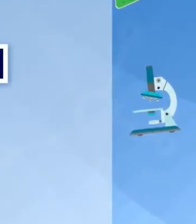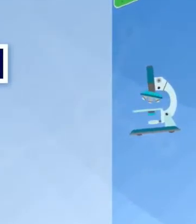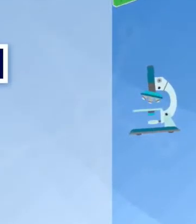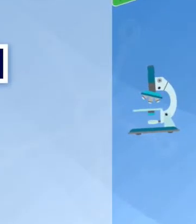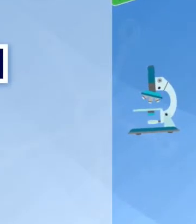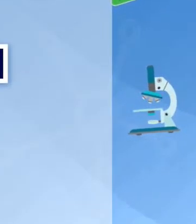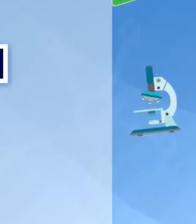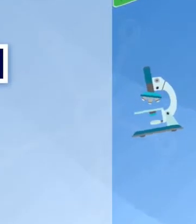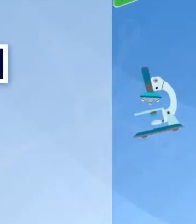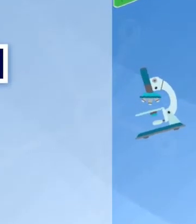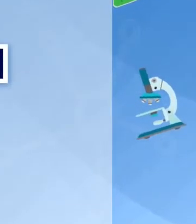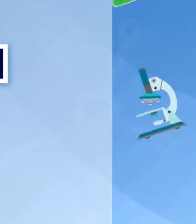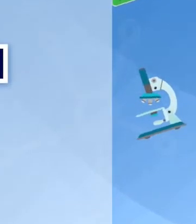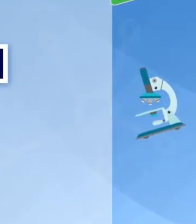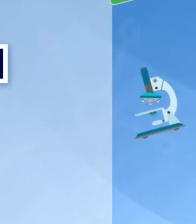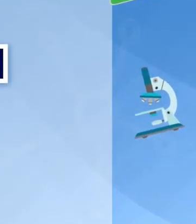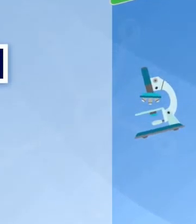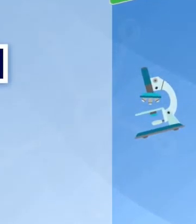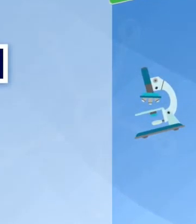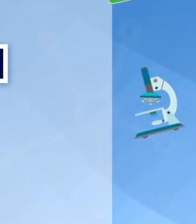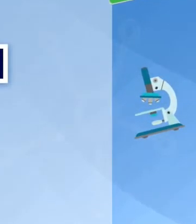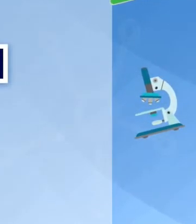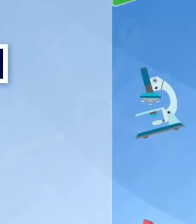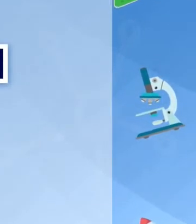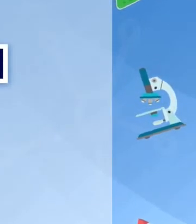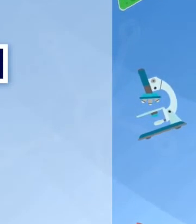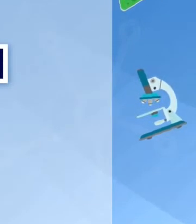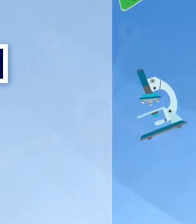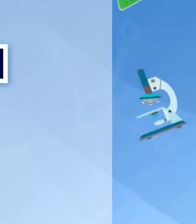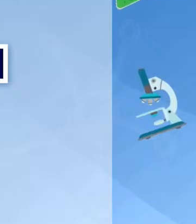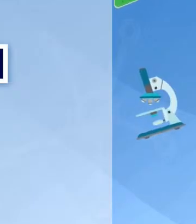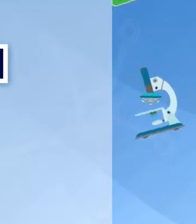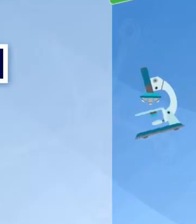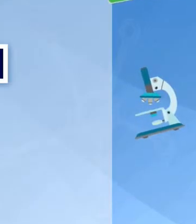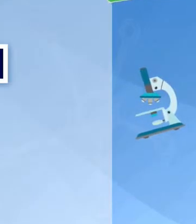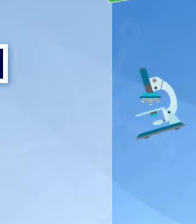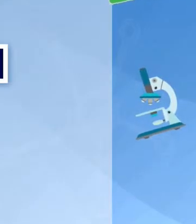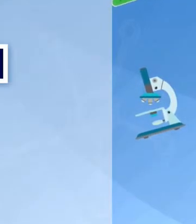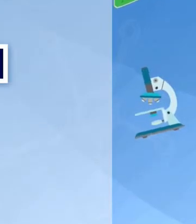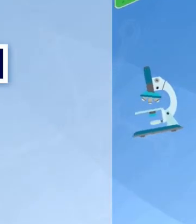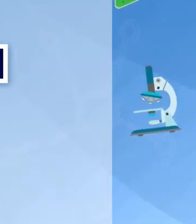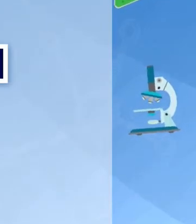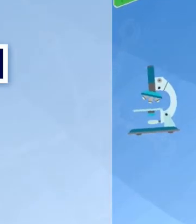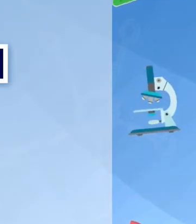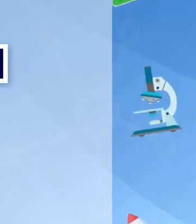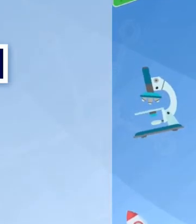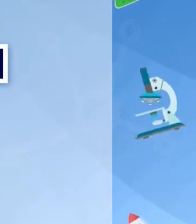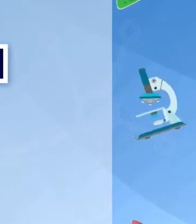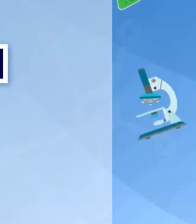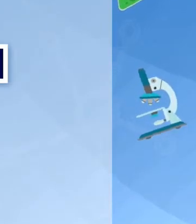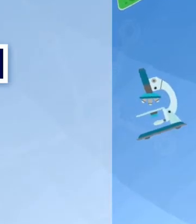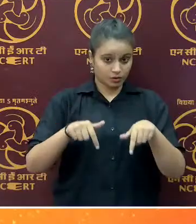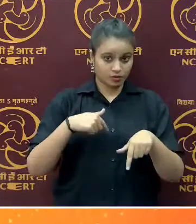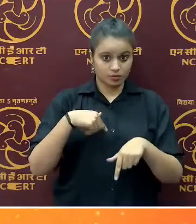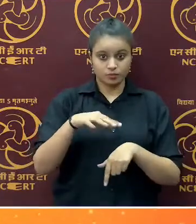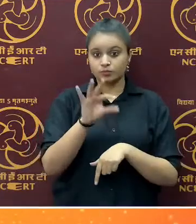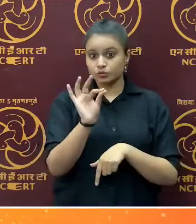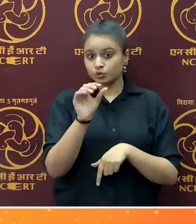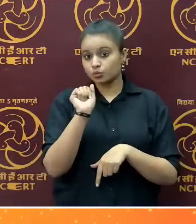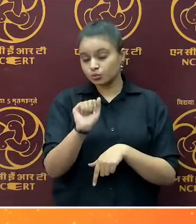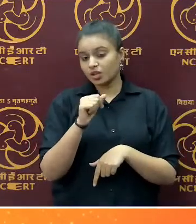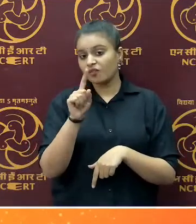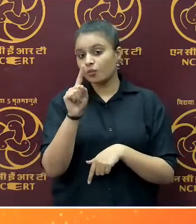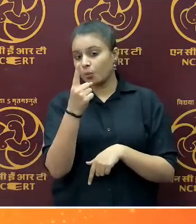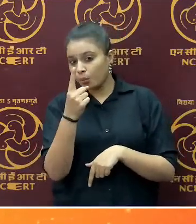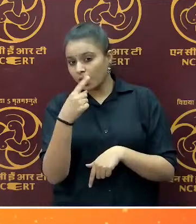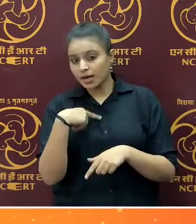titled Pressure, Winds, Storms and Cyclones. And today specifically we'll be taking up one of